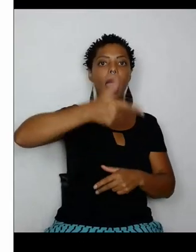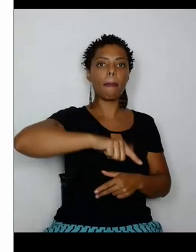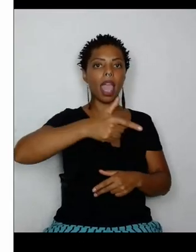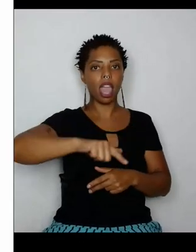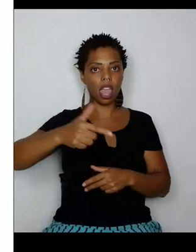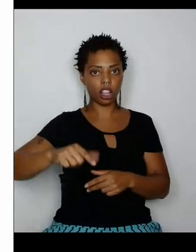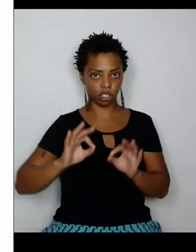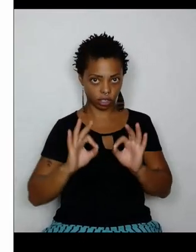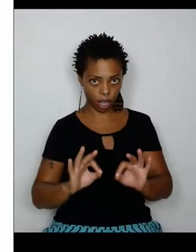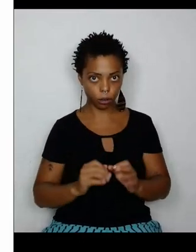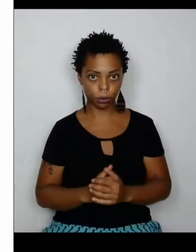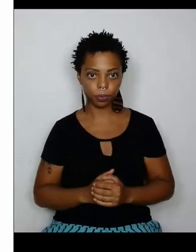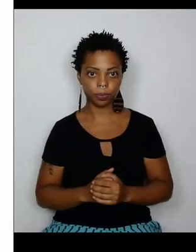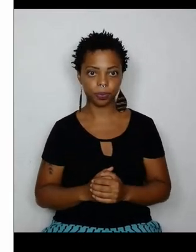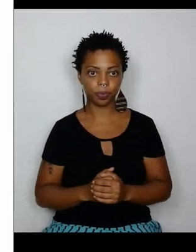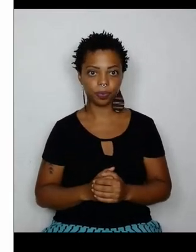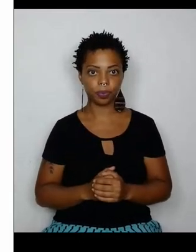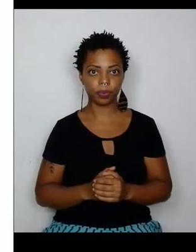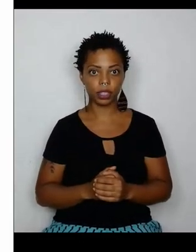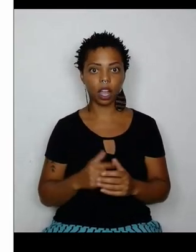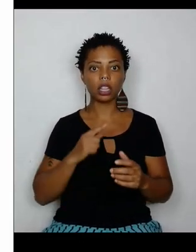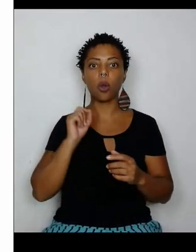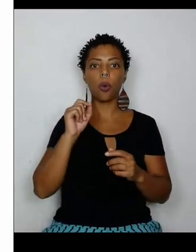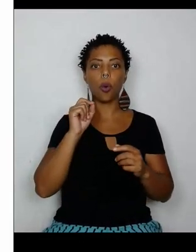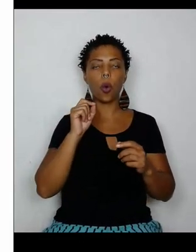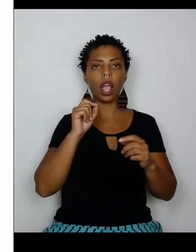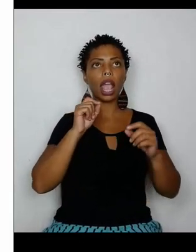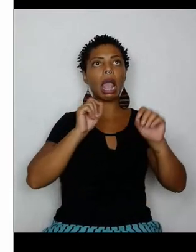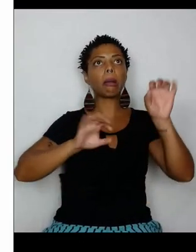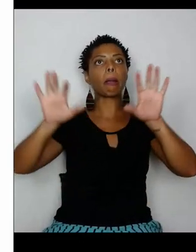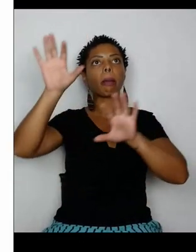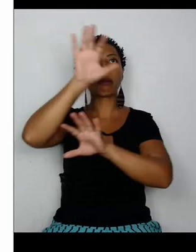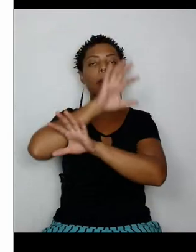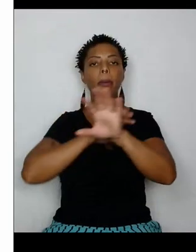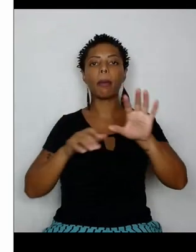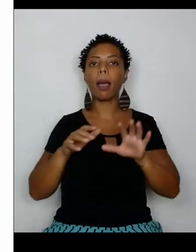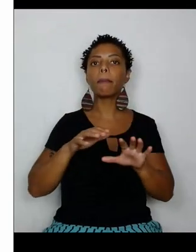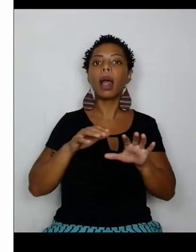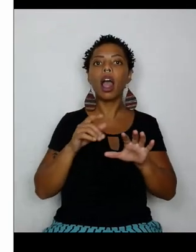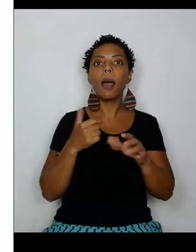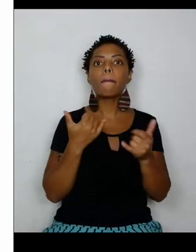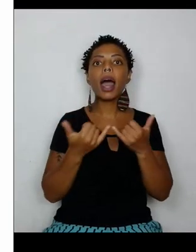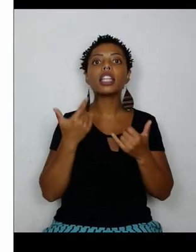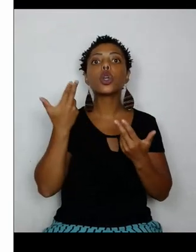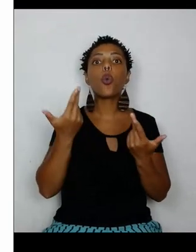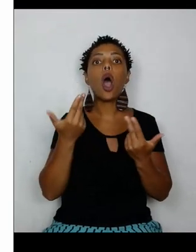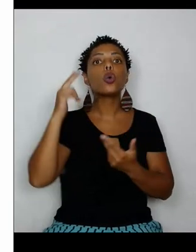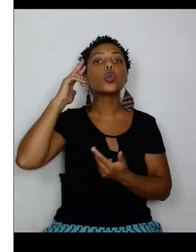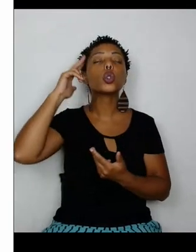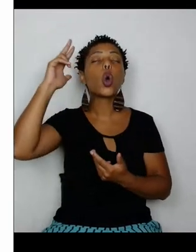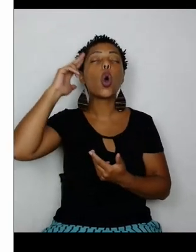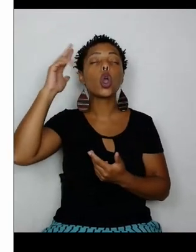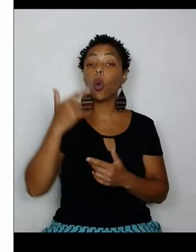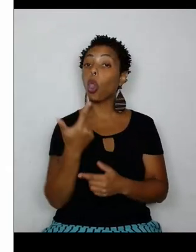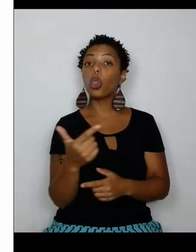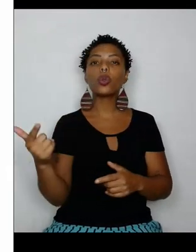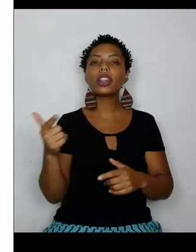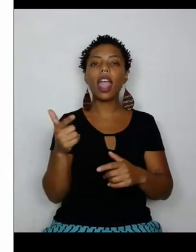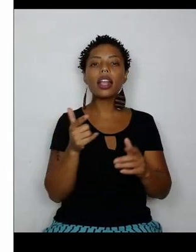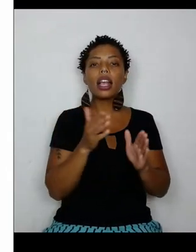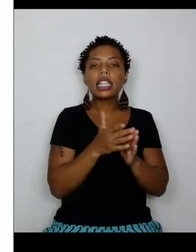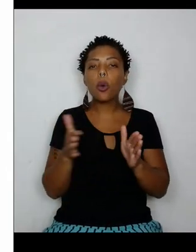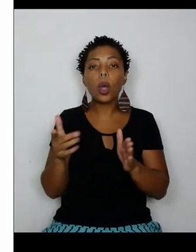scattered notes without sequence like dreams like life made up of fragments and because others have